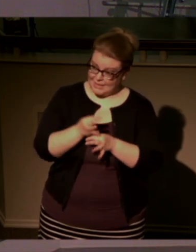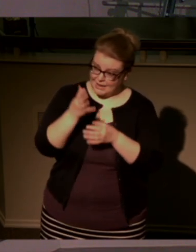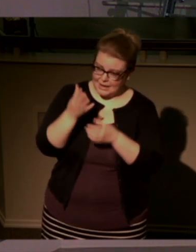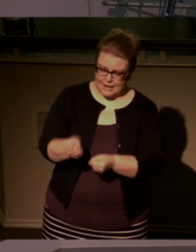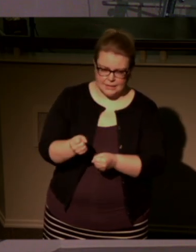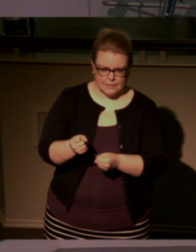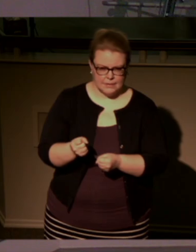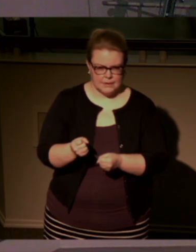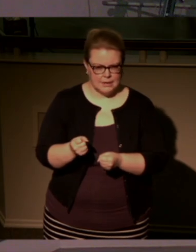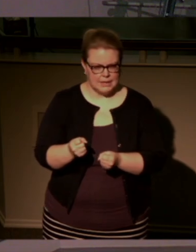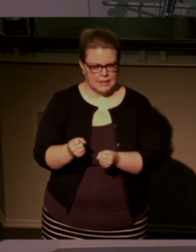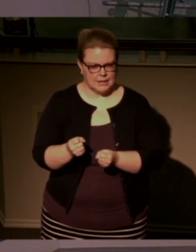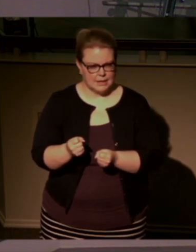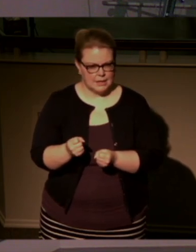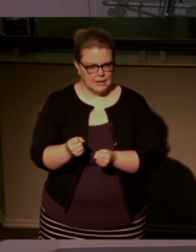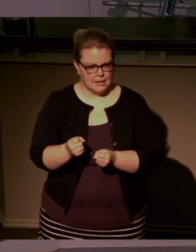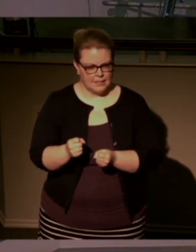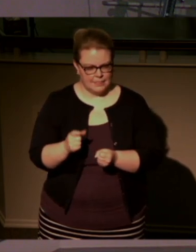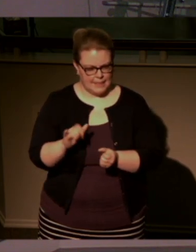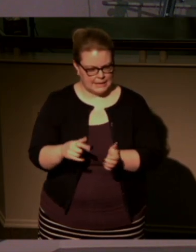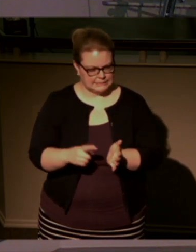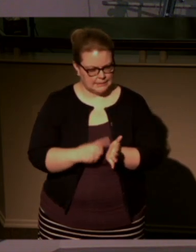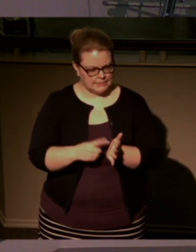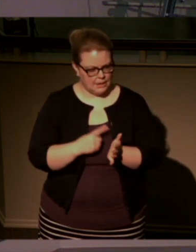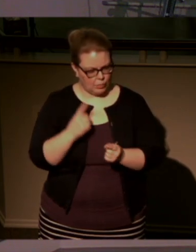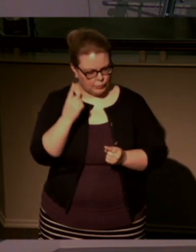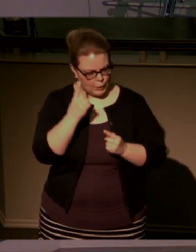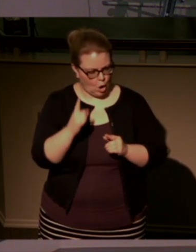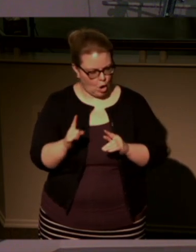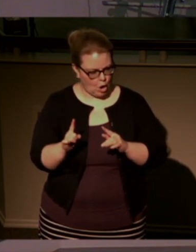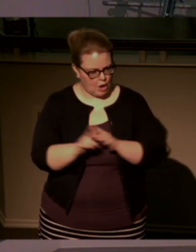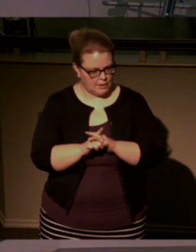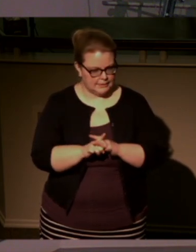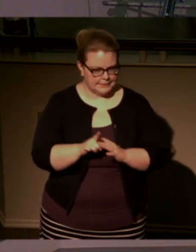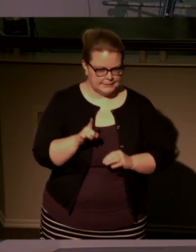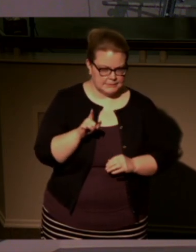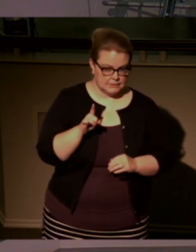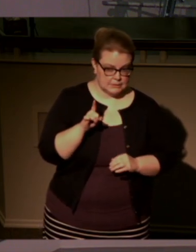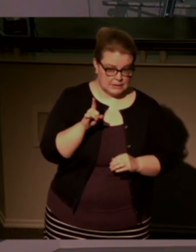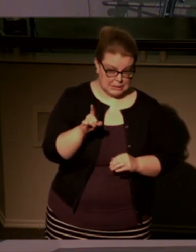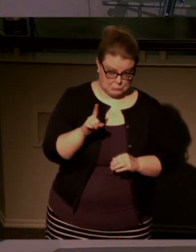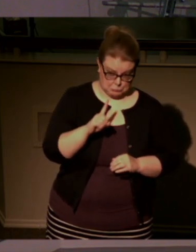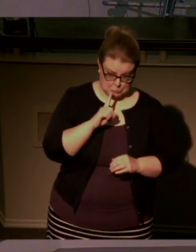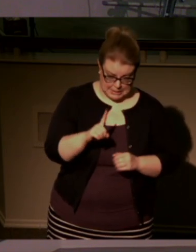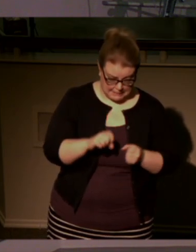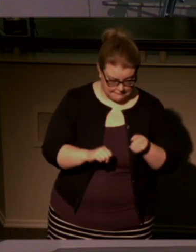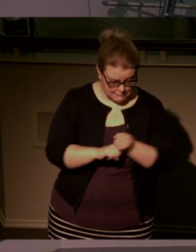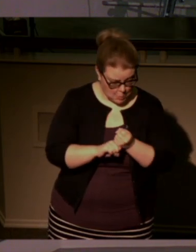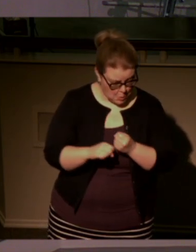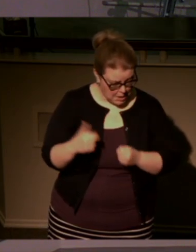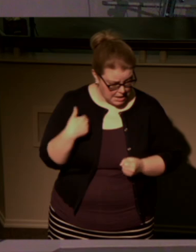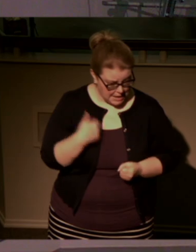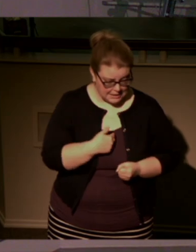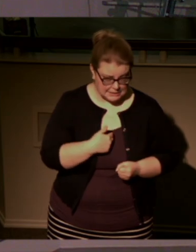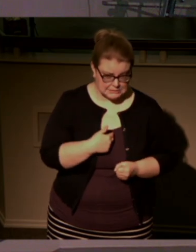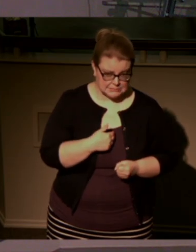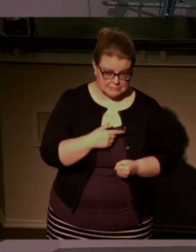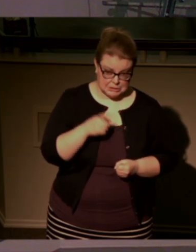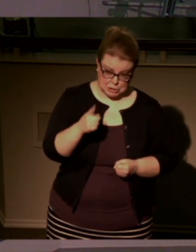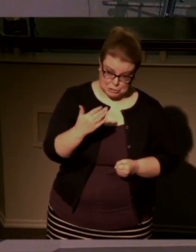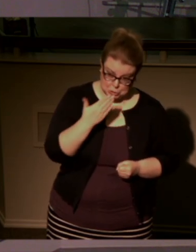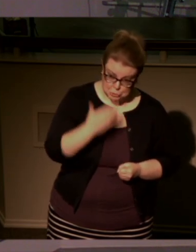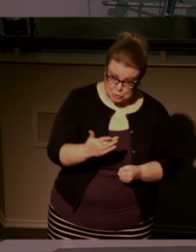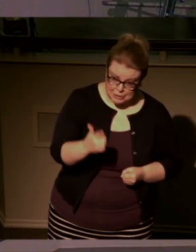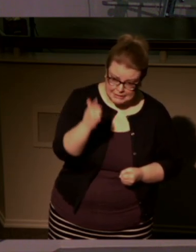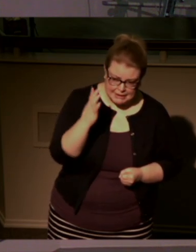belief that God is a good God, that he is for us and not against us, and that his ways, no matter how difficult